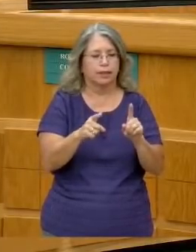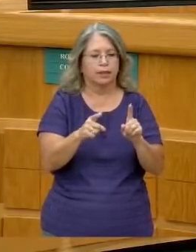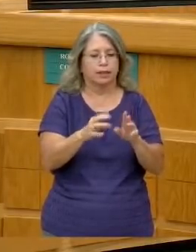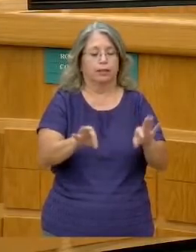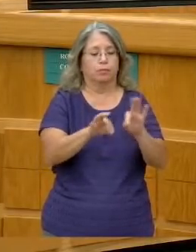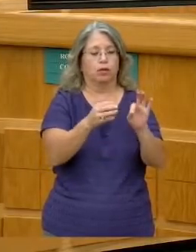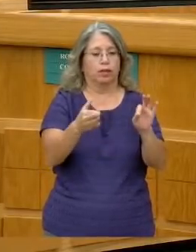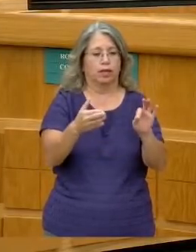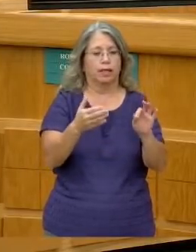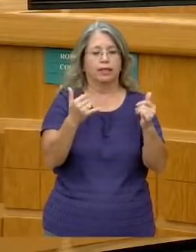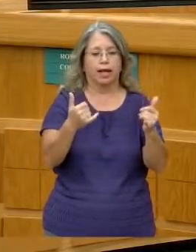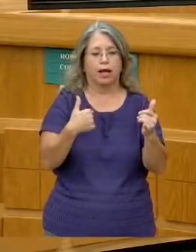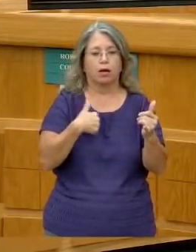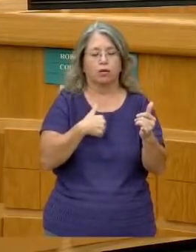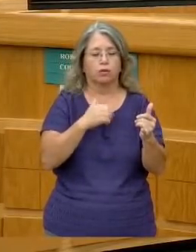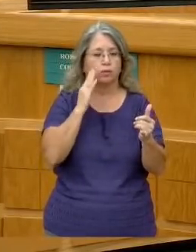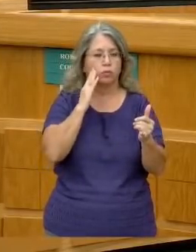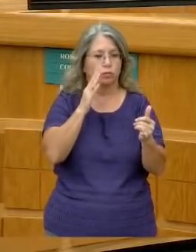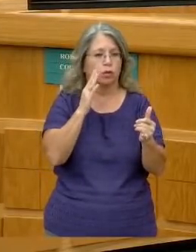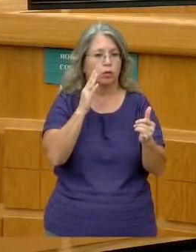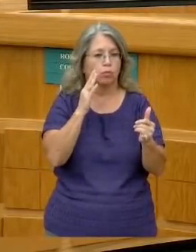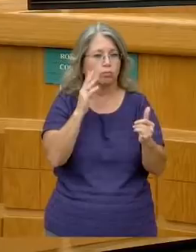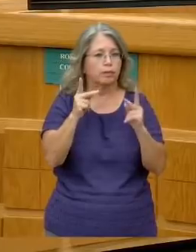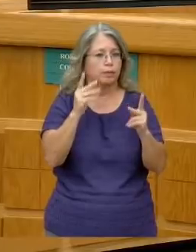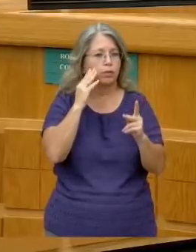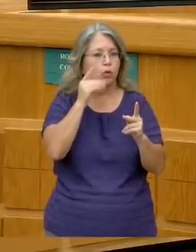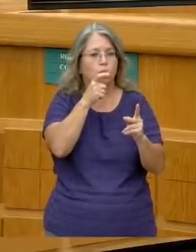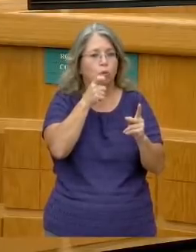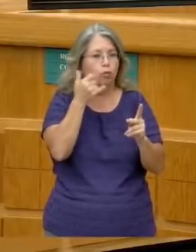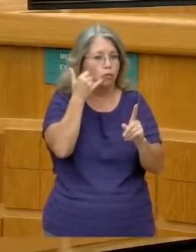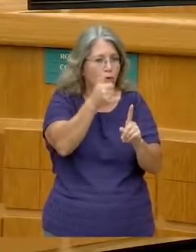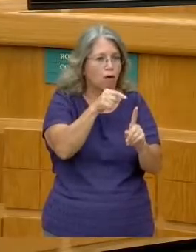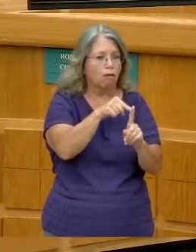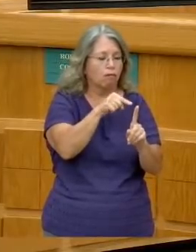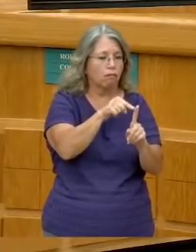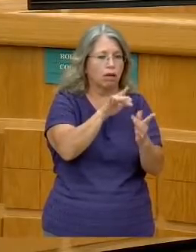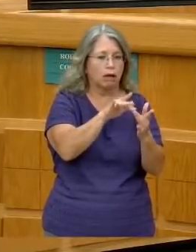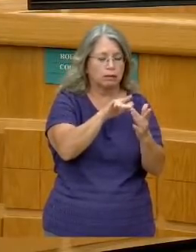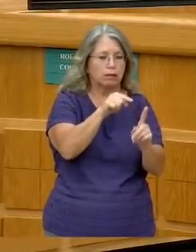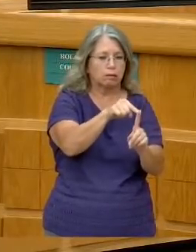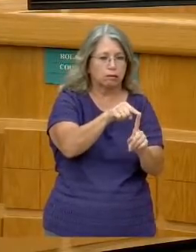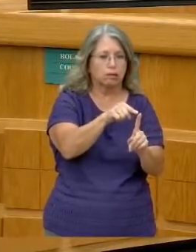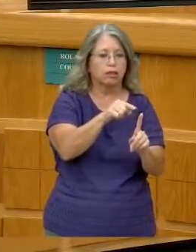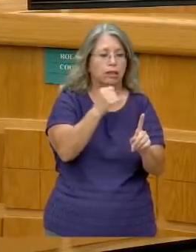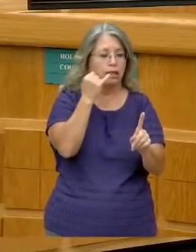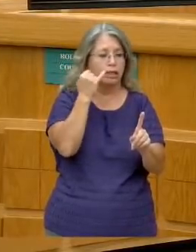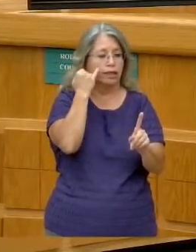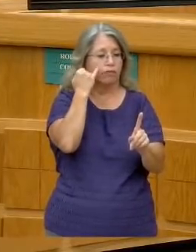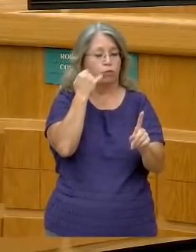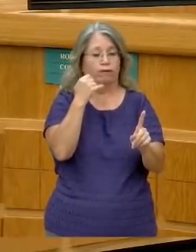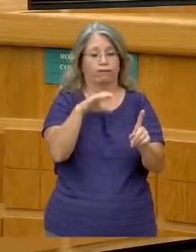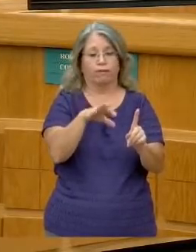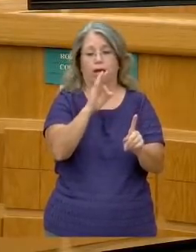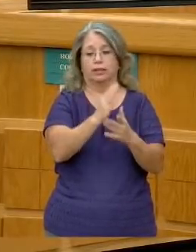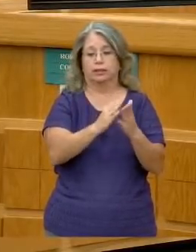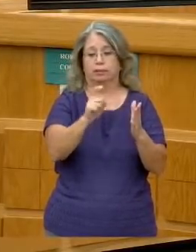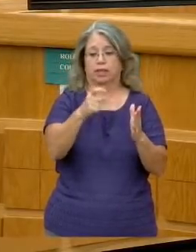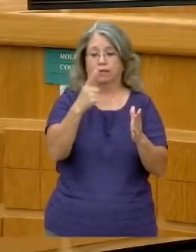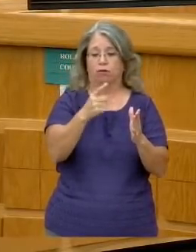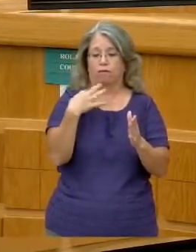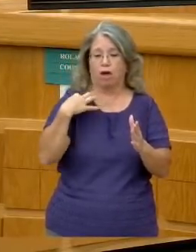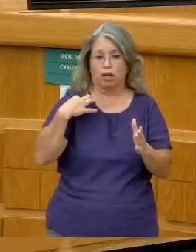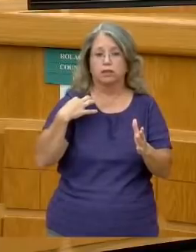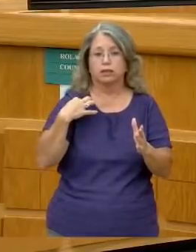know who to call right here, Lisa. And we'll work with you, the community, if this person's that want to volunteer. Is there